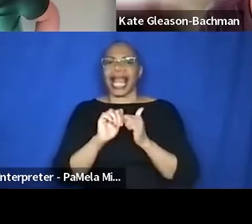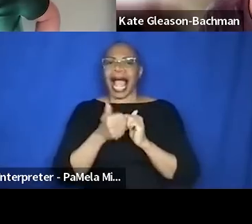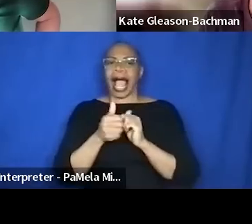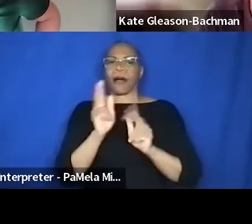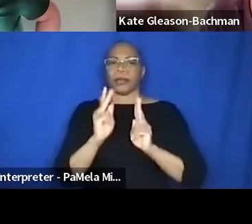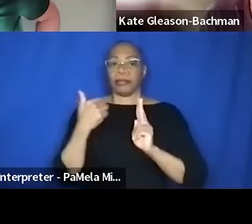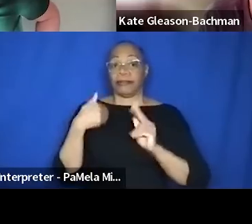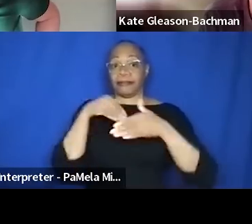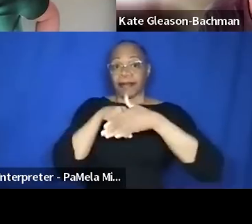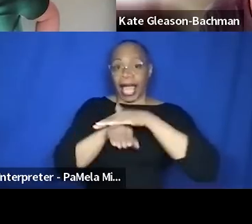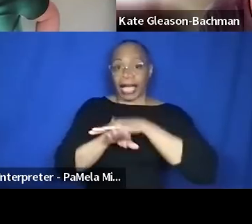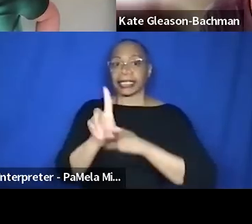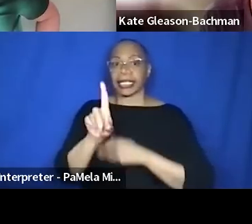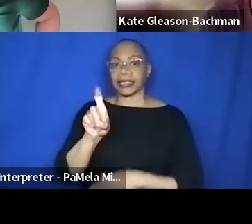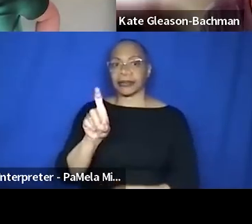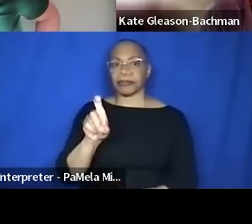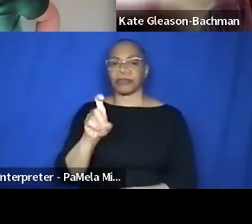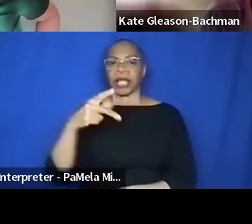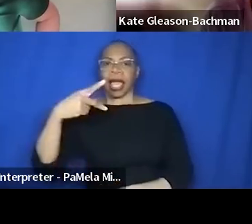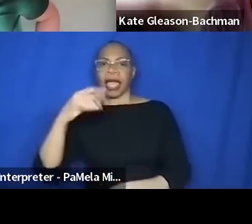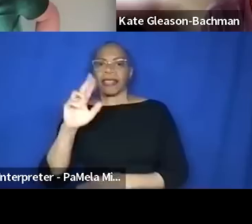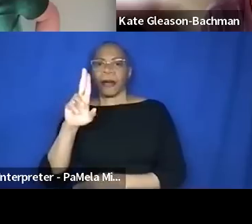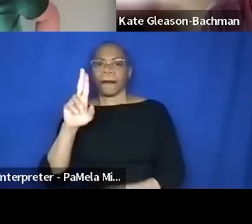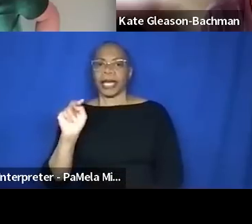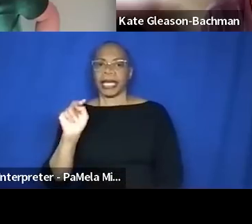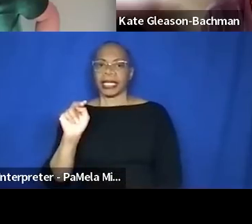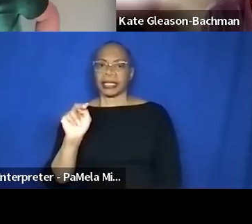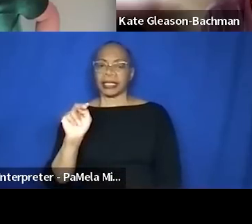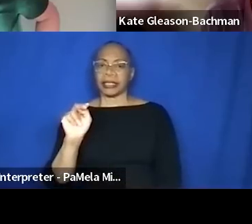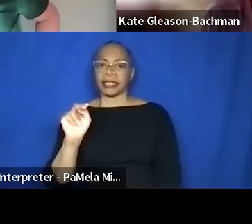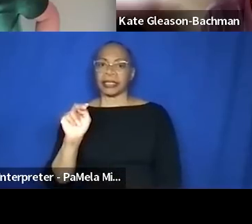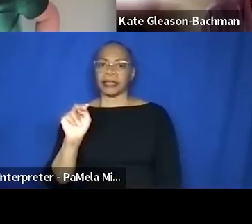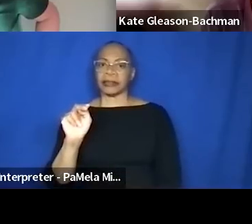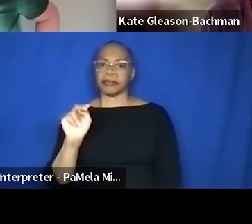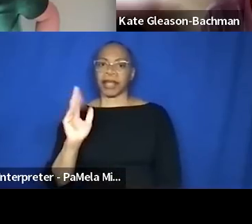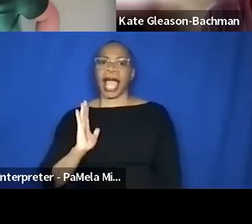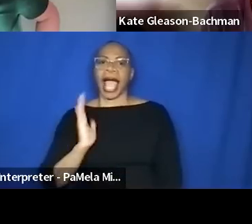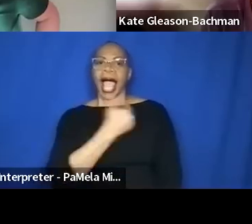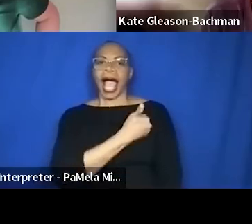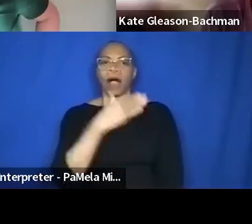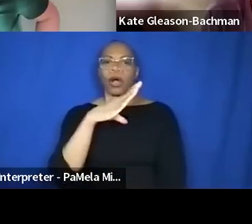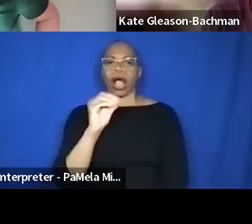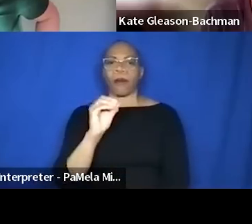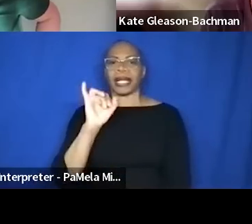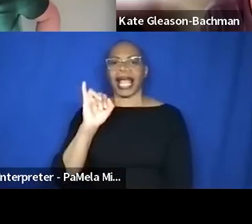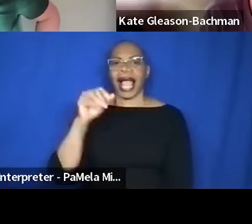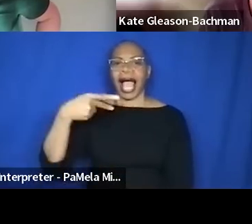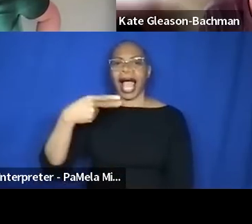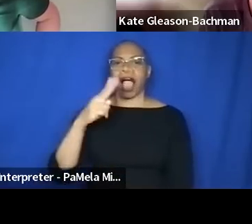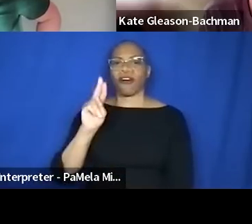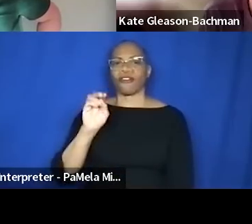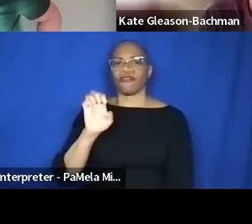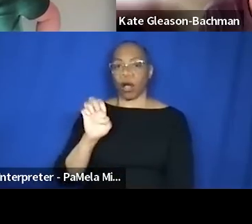it. The pen, I believe, because well, our company uses iPhones, therefore we can just